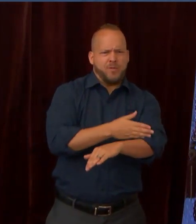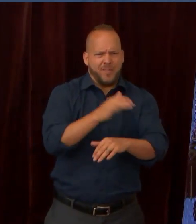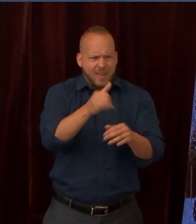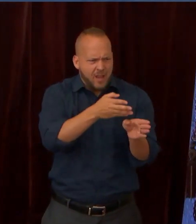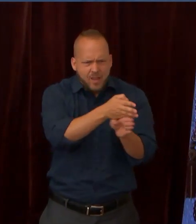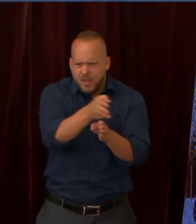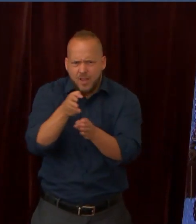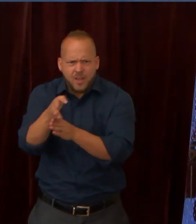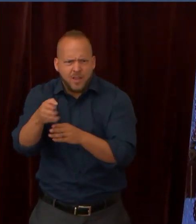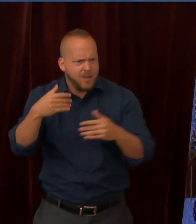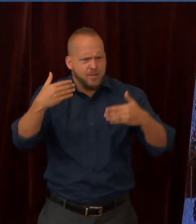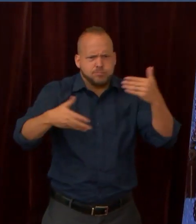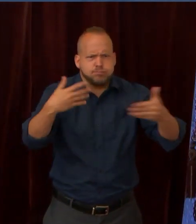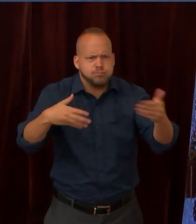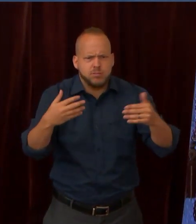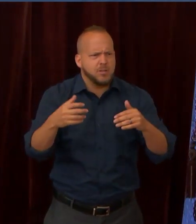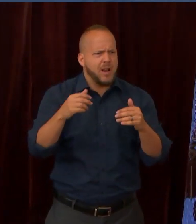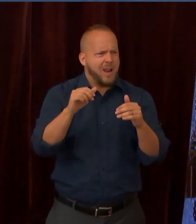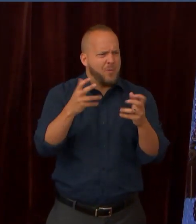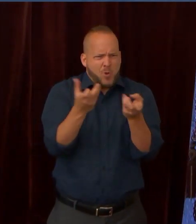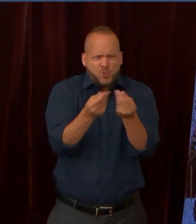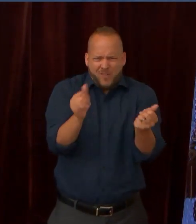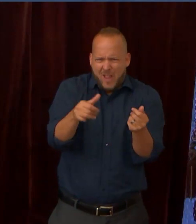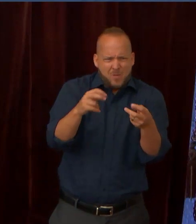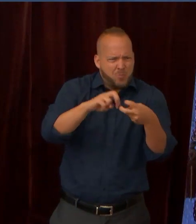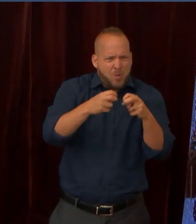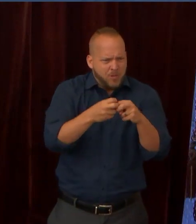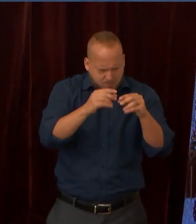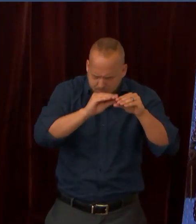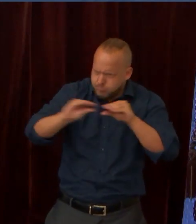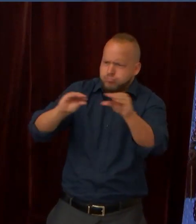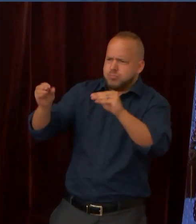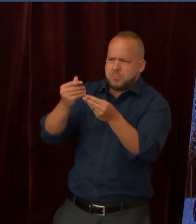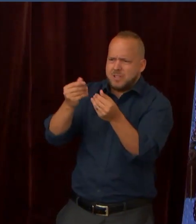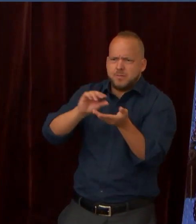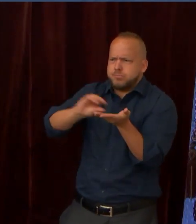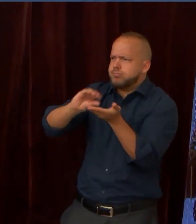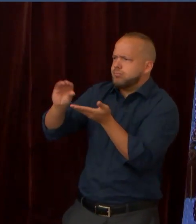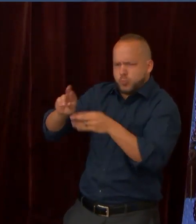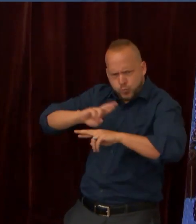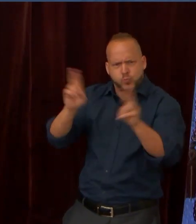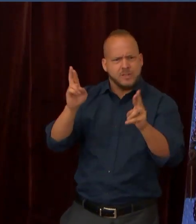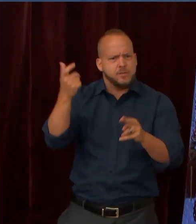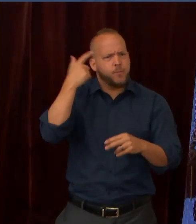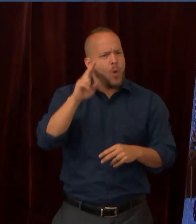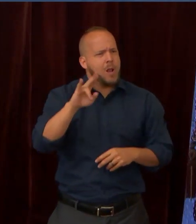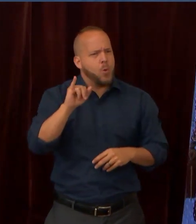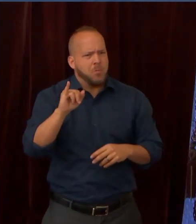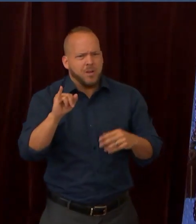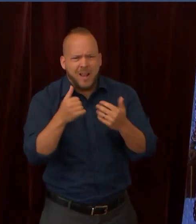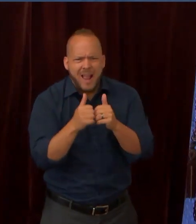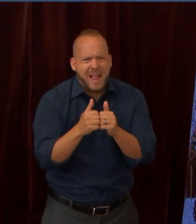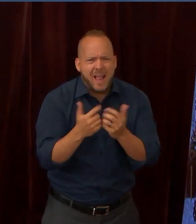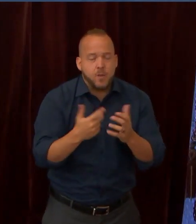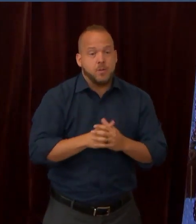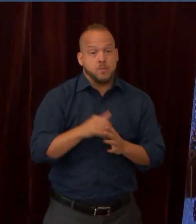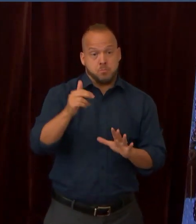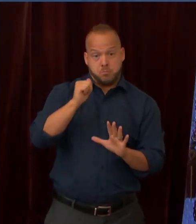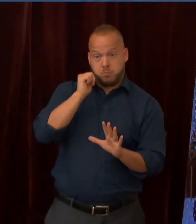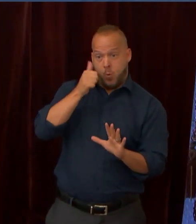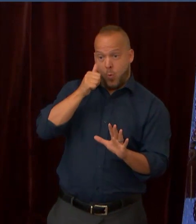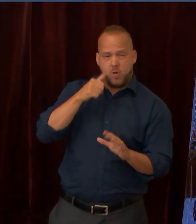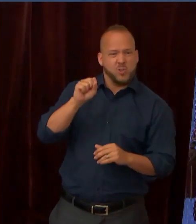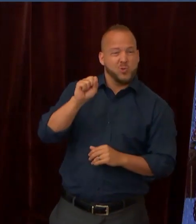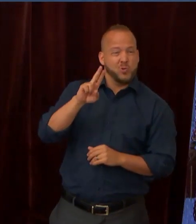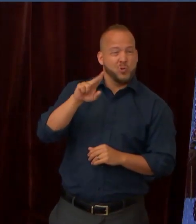can increase this, and also some updates on this fraud investigation and our success so far of recovering dollars.